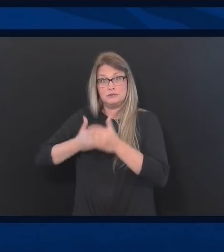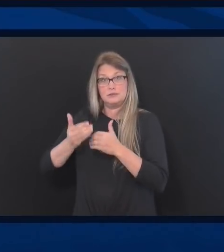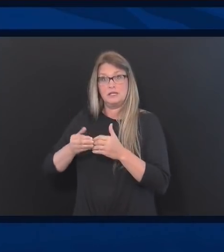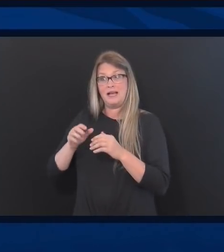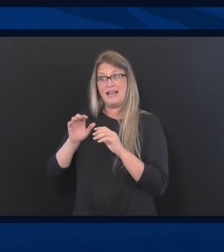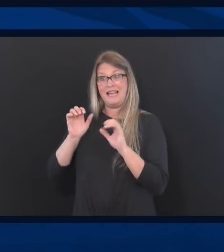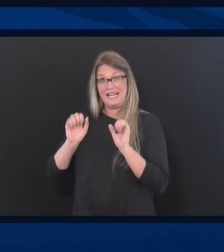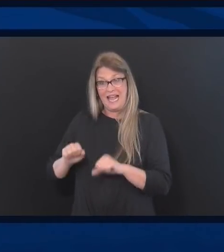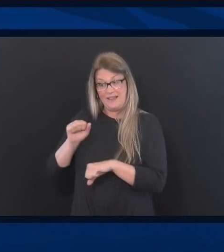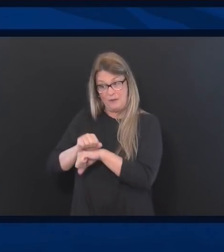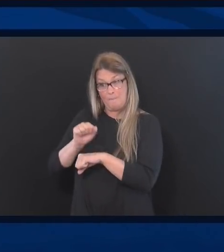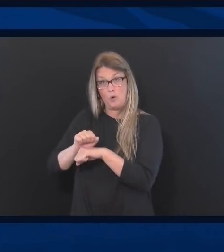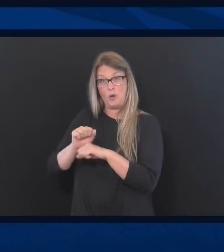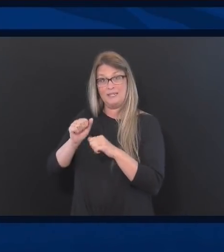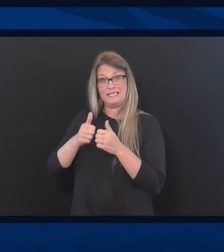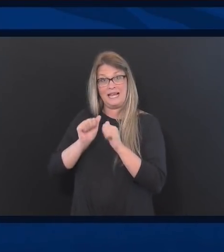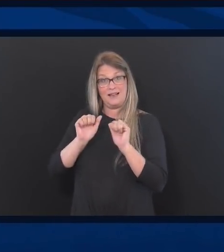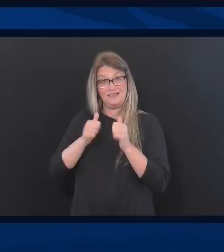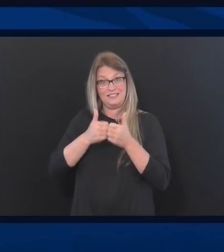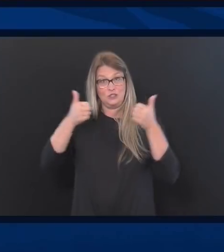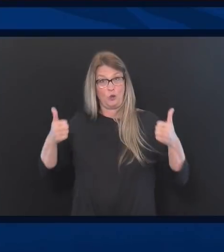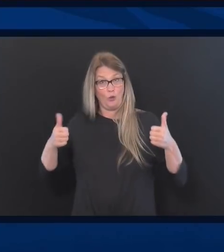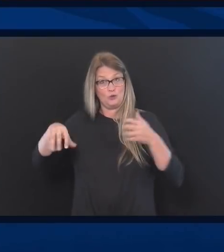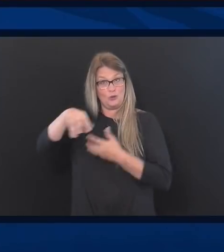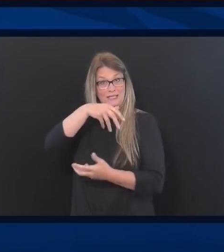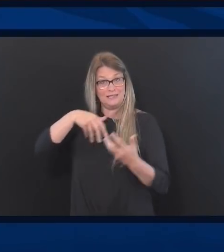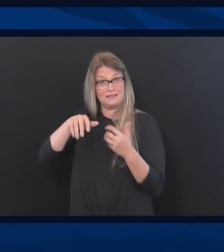distance the way the rest of us are trying to do?